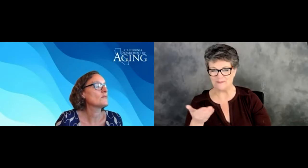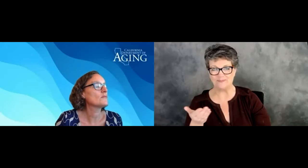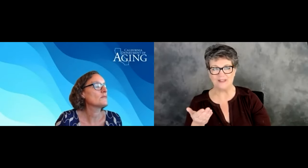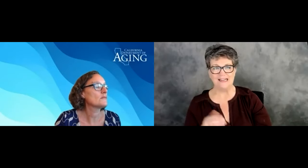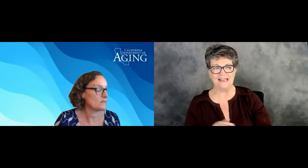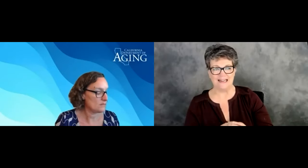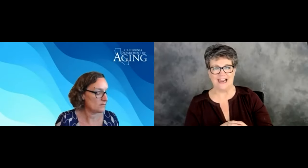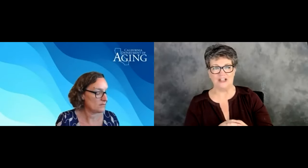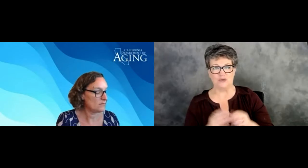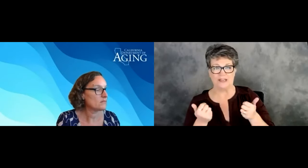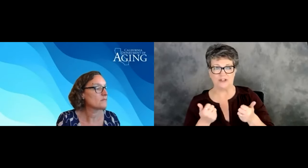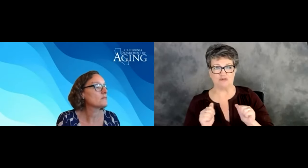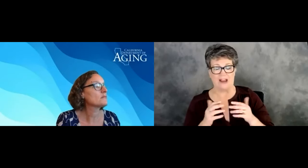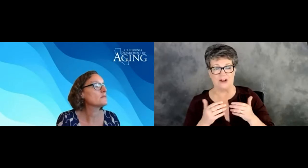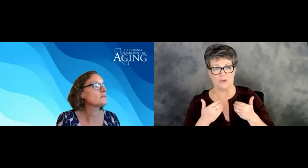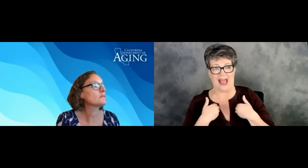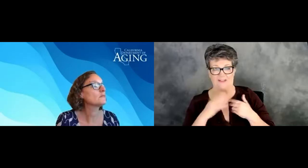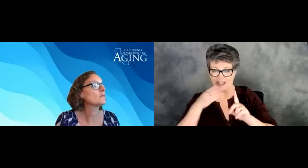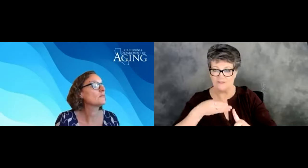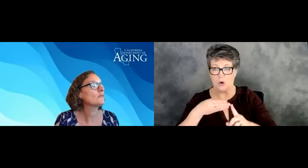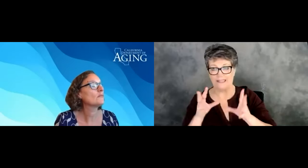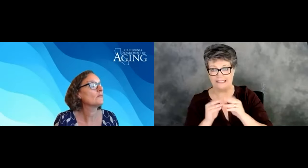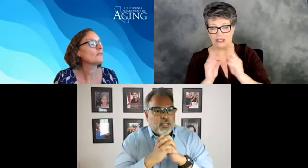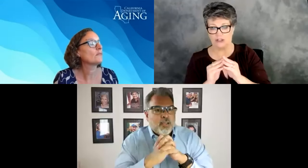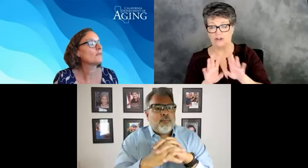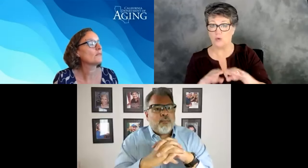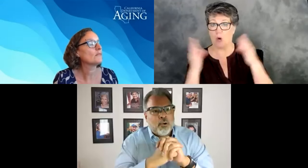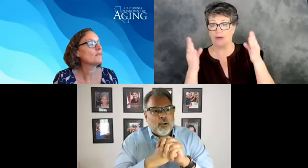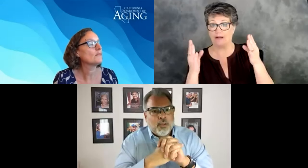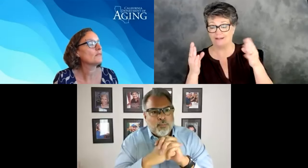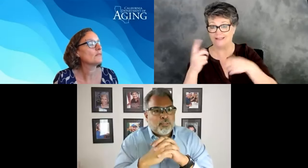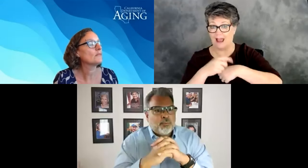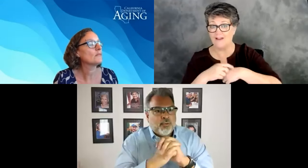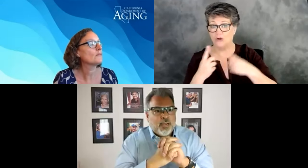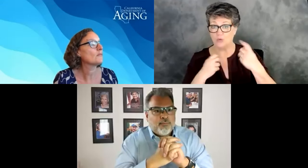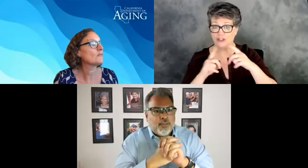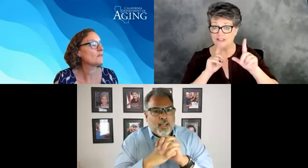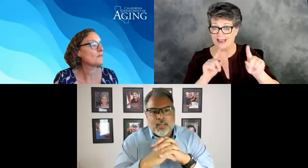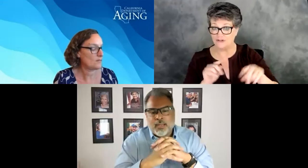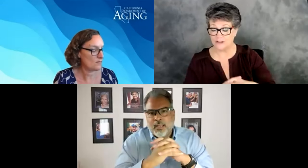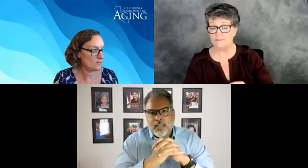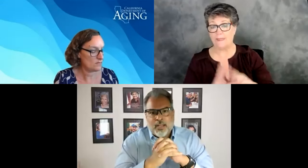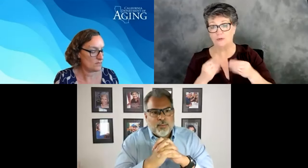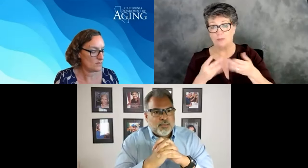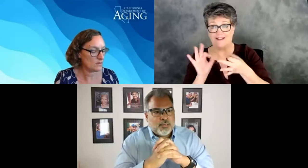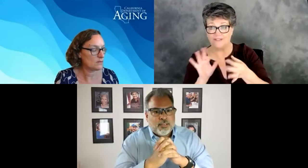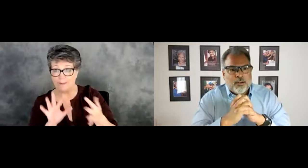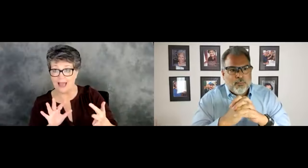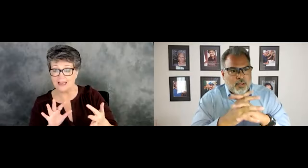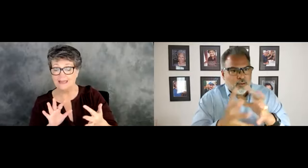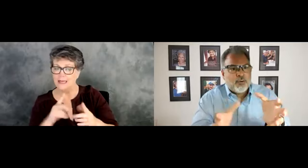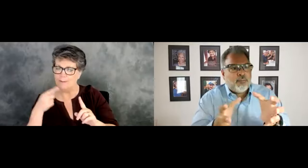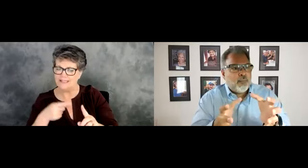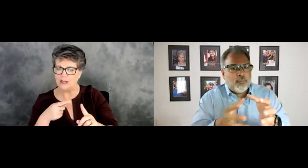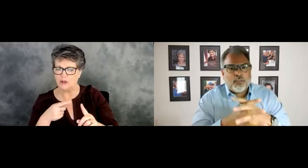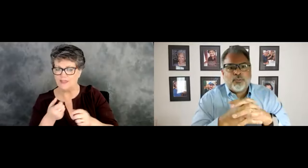we try to have, devote a session to open time for our members to provide feedback. Particularly, there